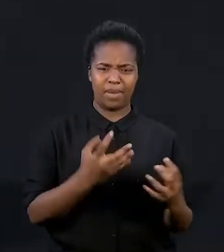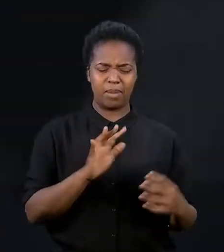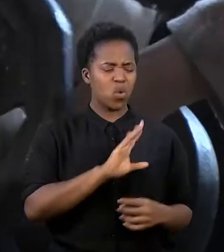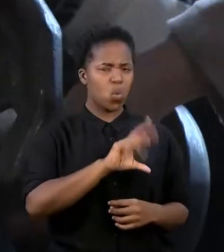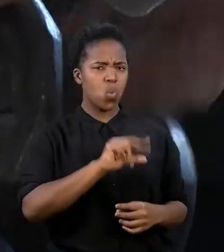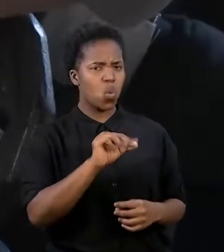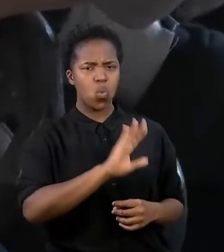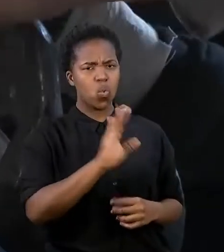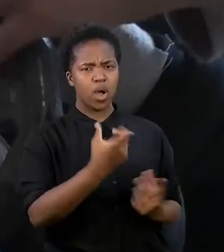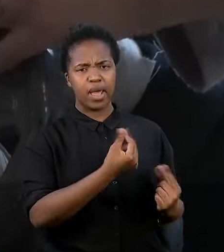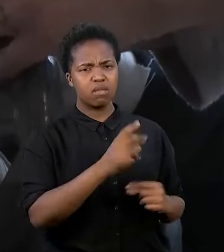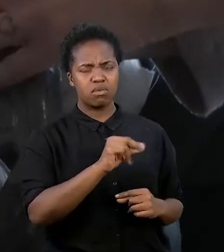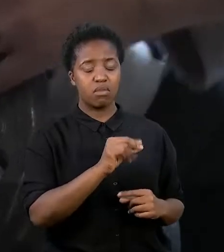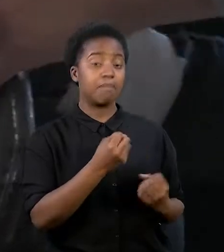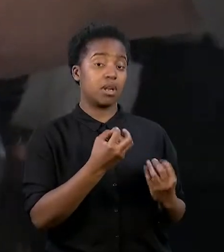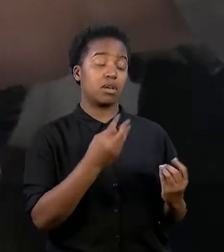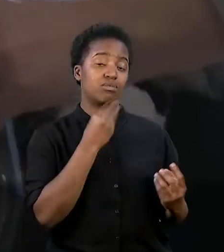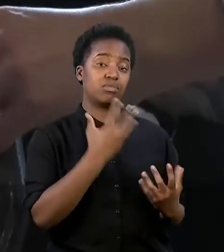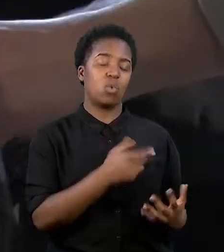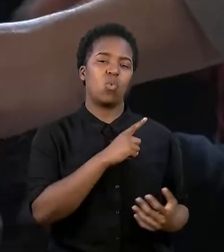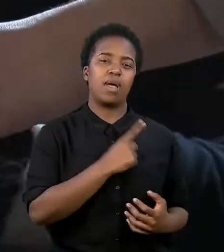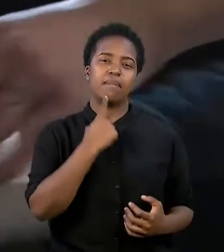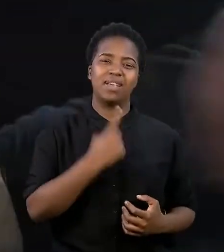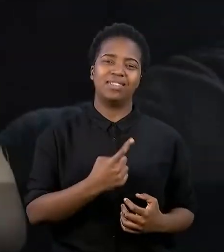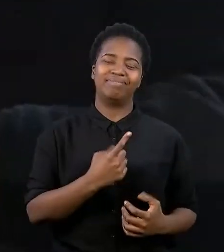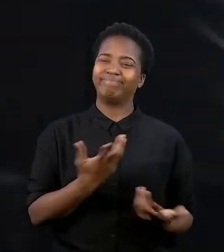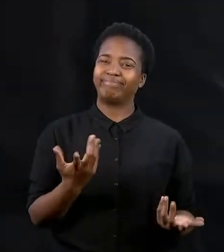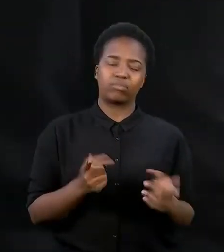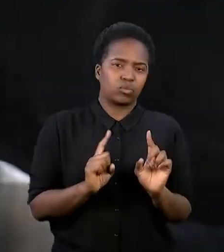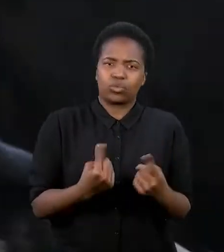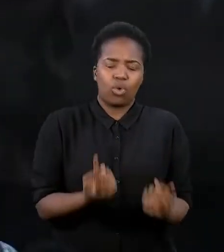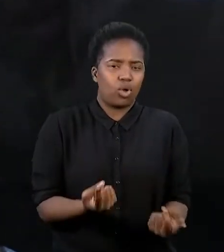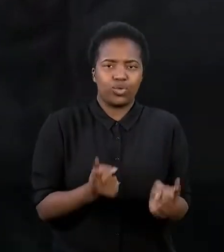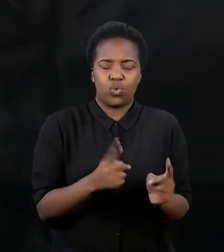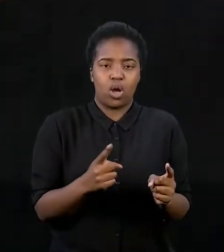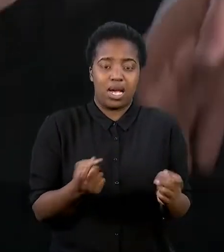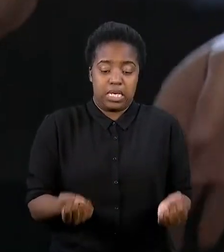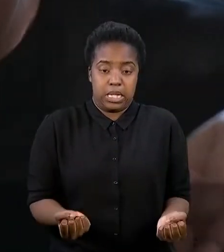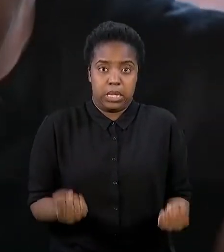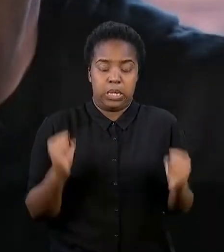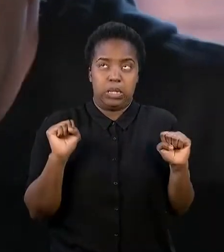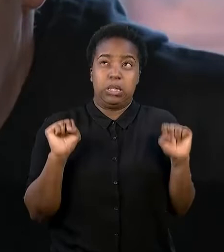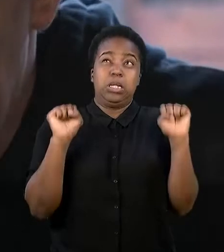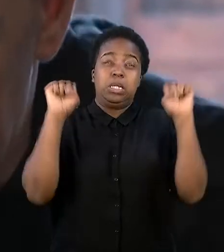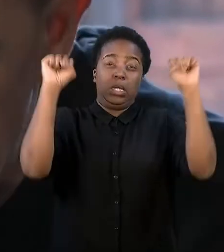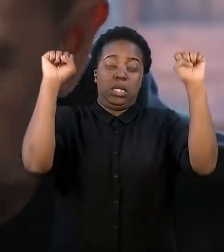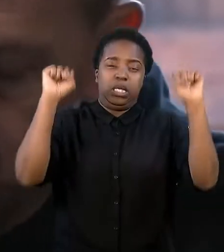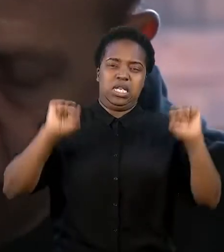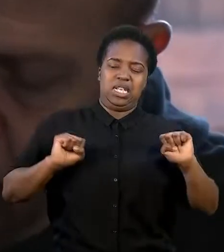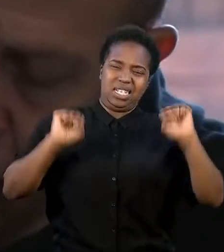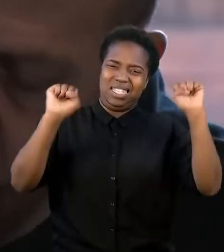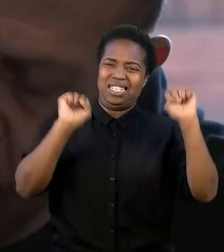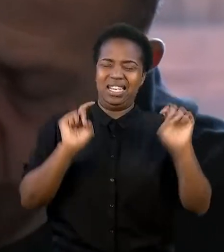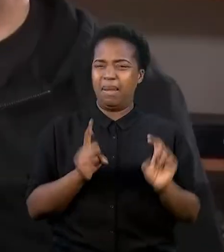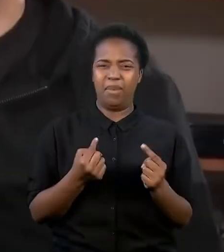people discouraged me from doing CrossFit. They were saying to me, well, you can't do it. You can't lift weights that the way, in the